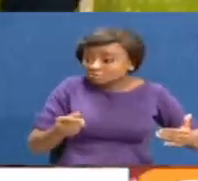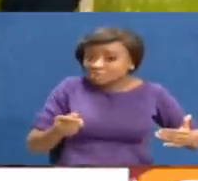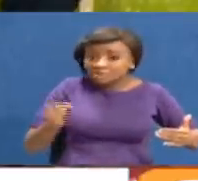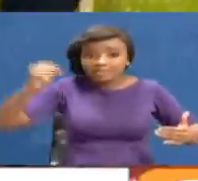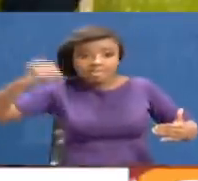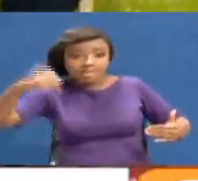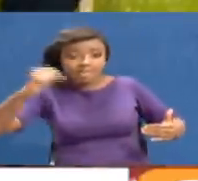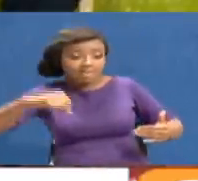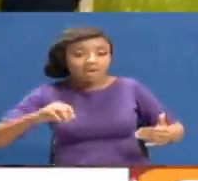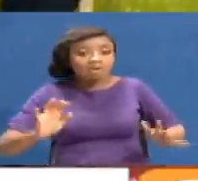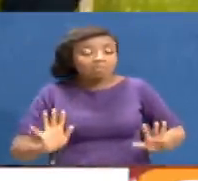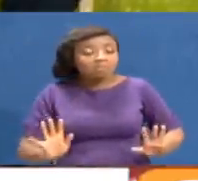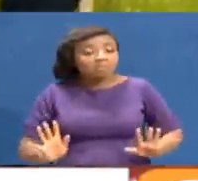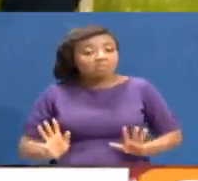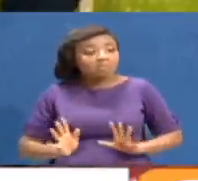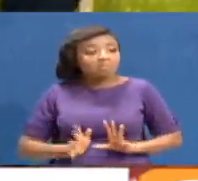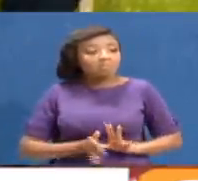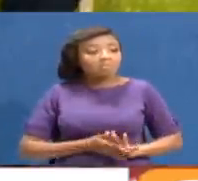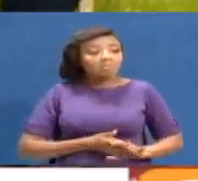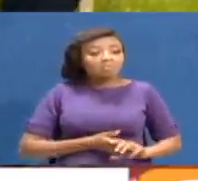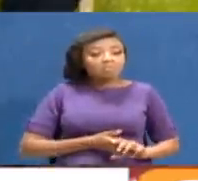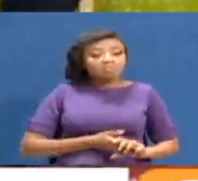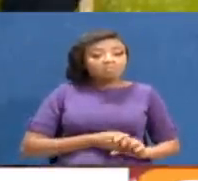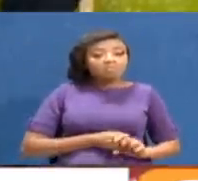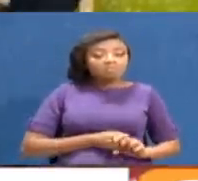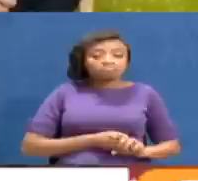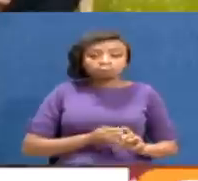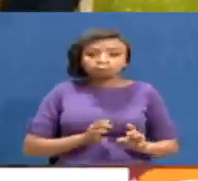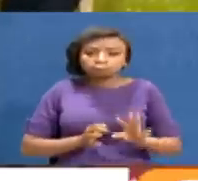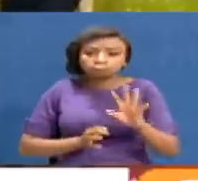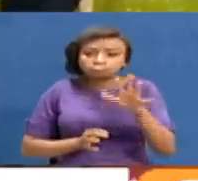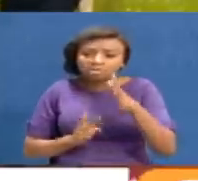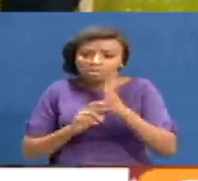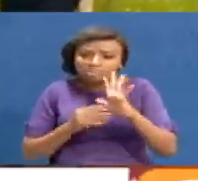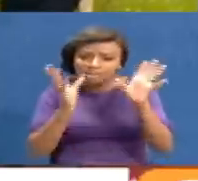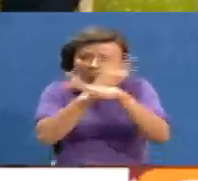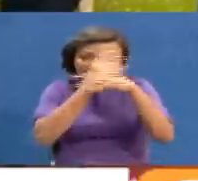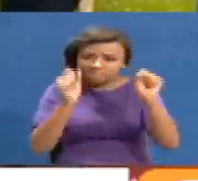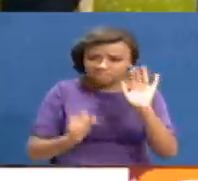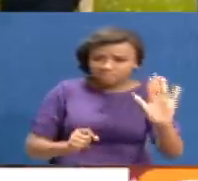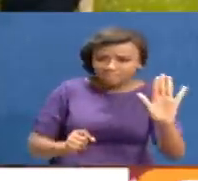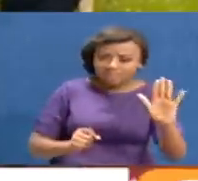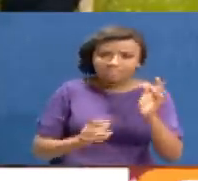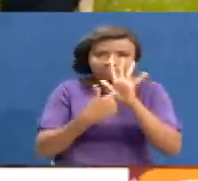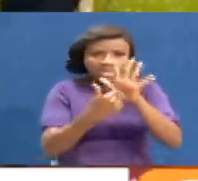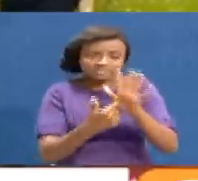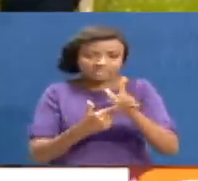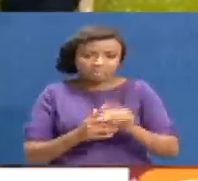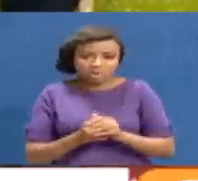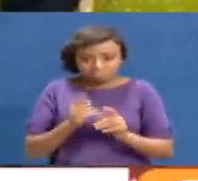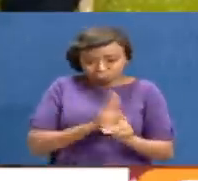so? Yes. So, the president from his side, like for example